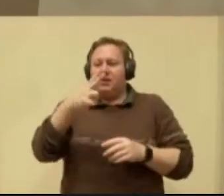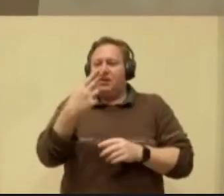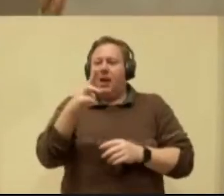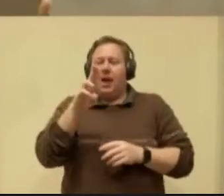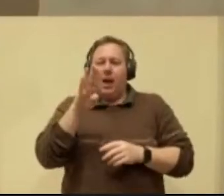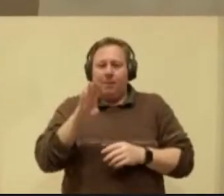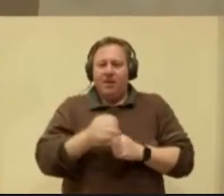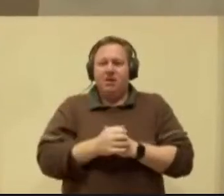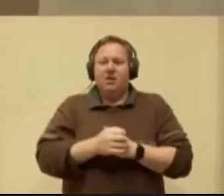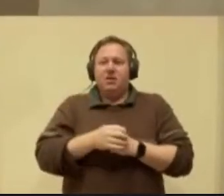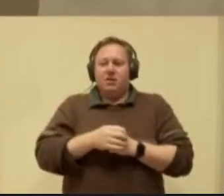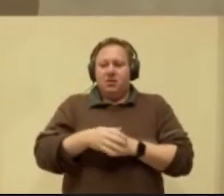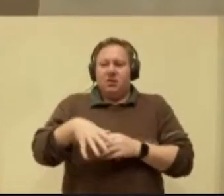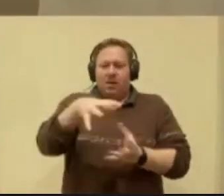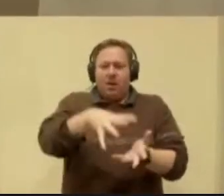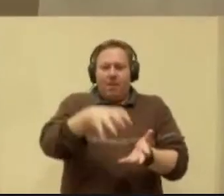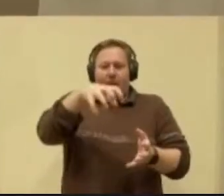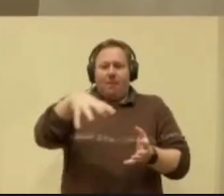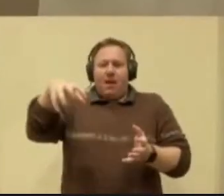led a